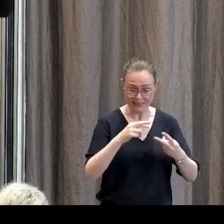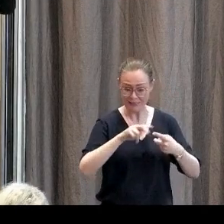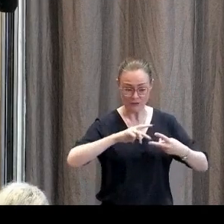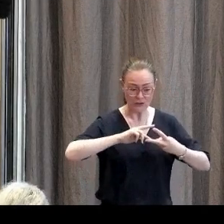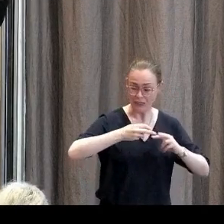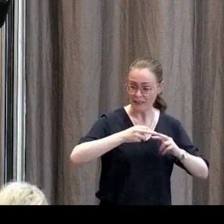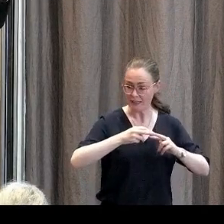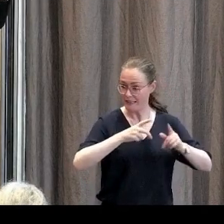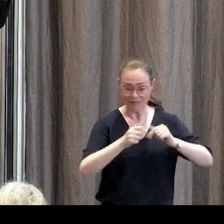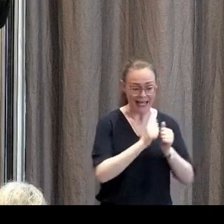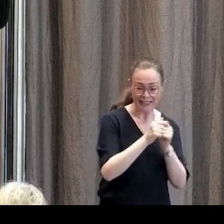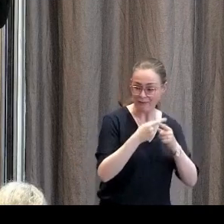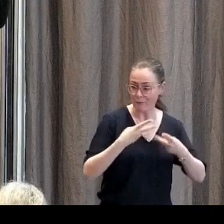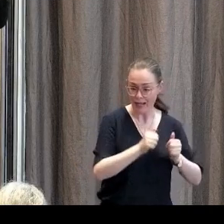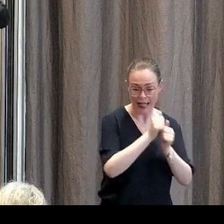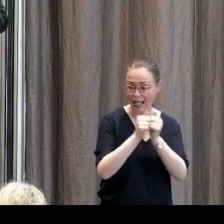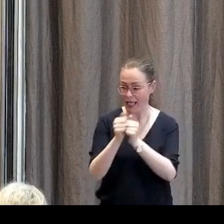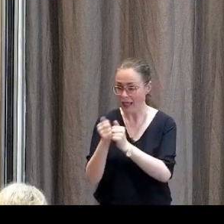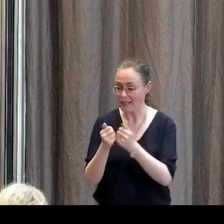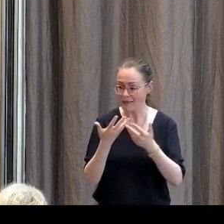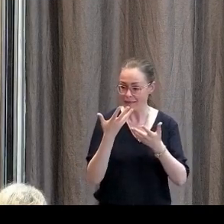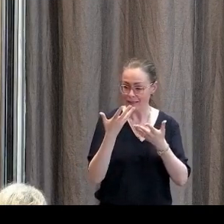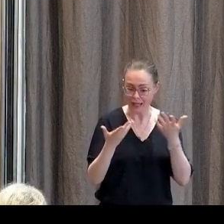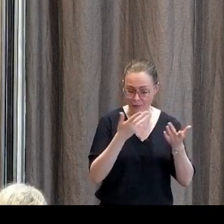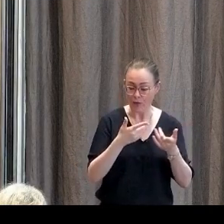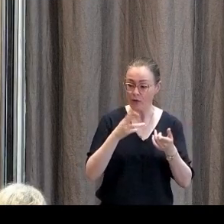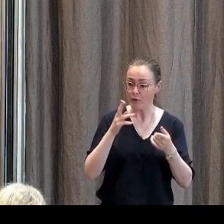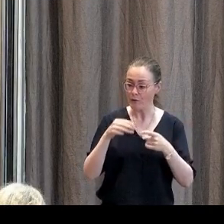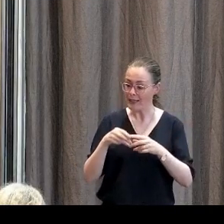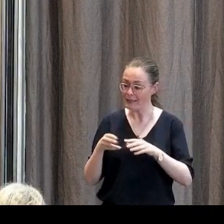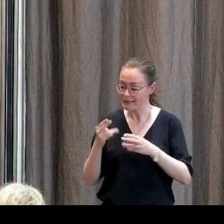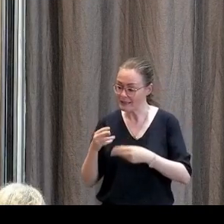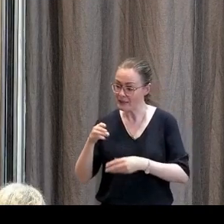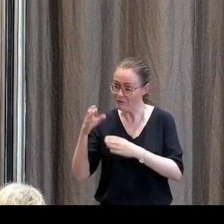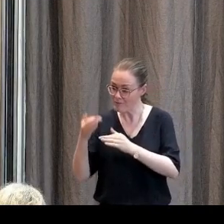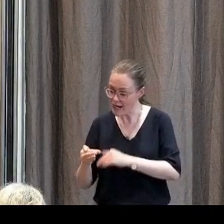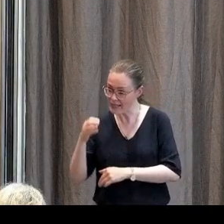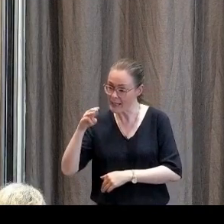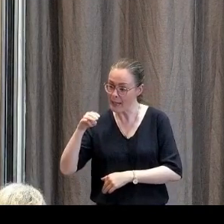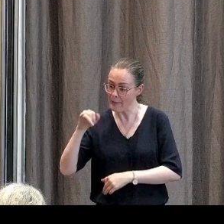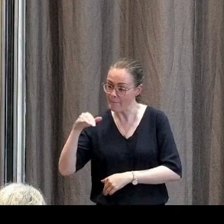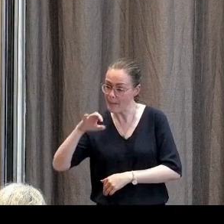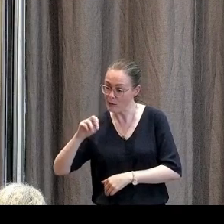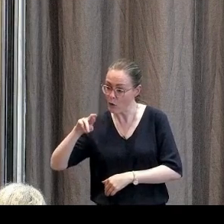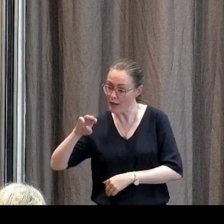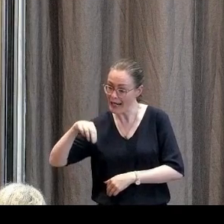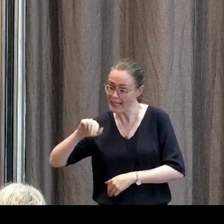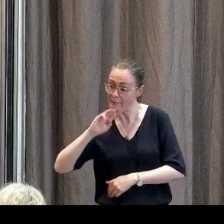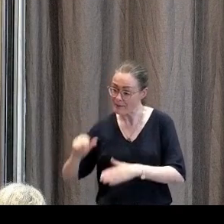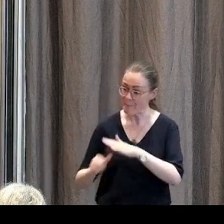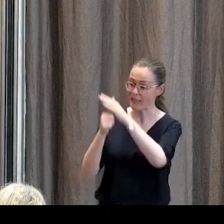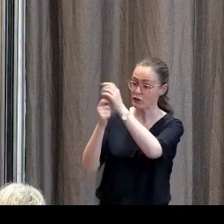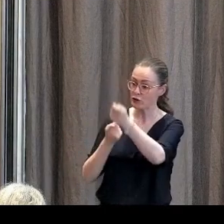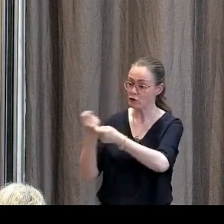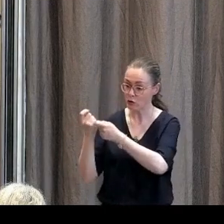are differently active. How can we do that? You go after a microRNA. You find the master controller, and